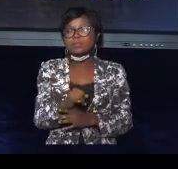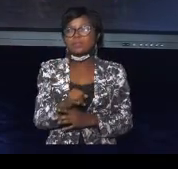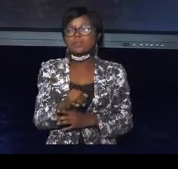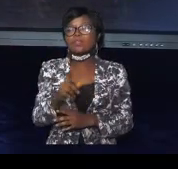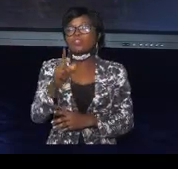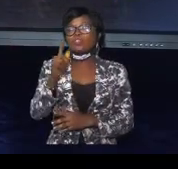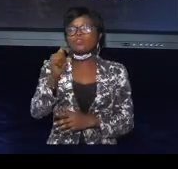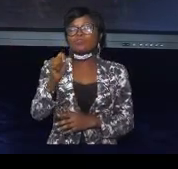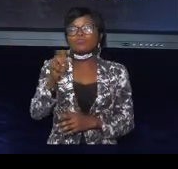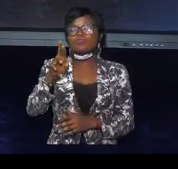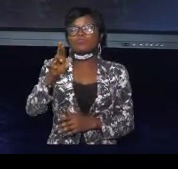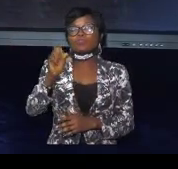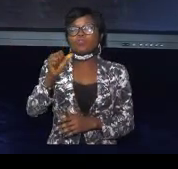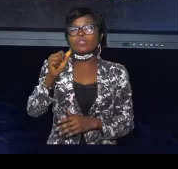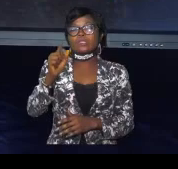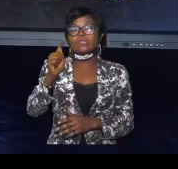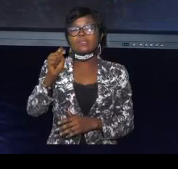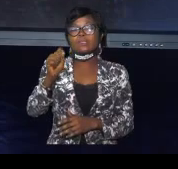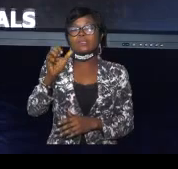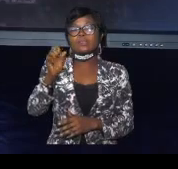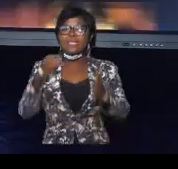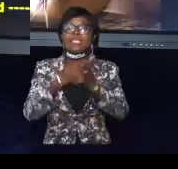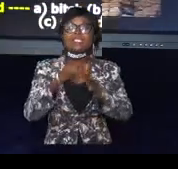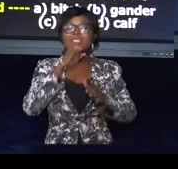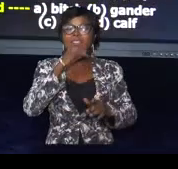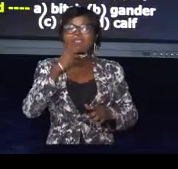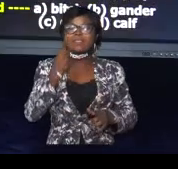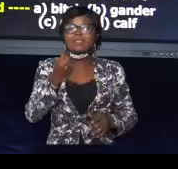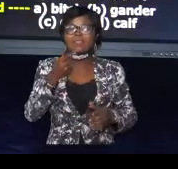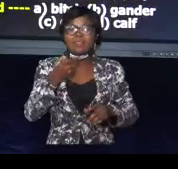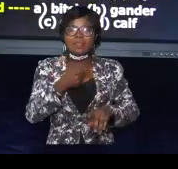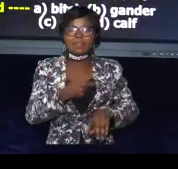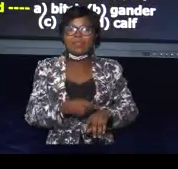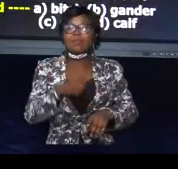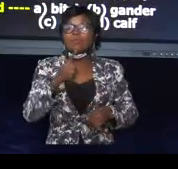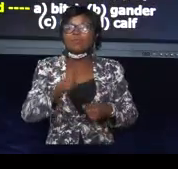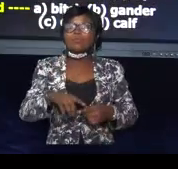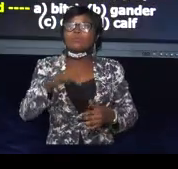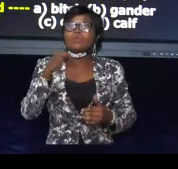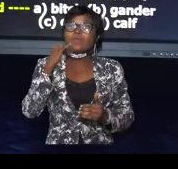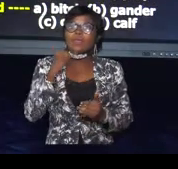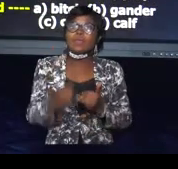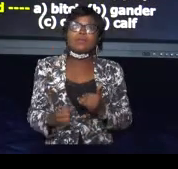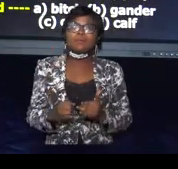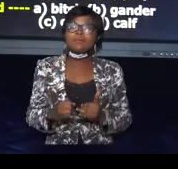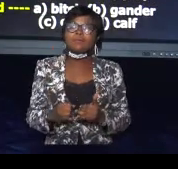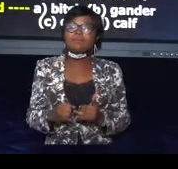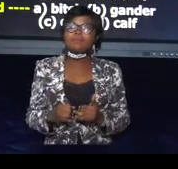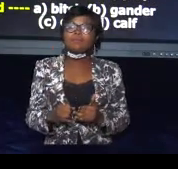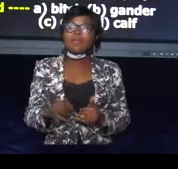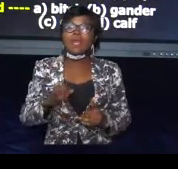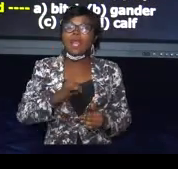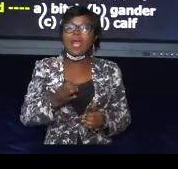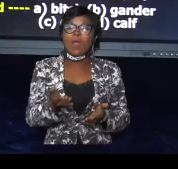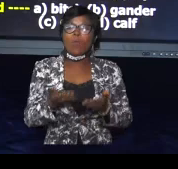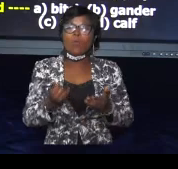is trotting. It trots. It's evaluation time. Yes, I want to